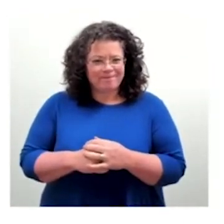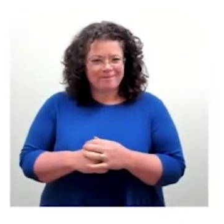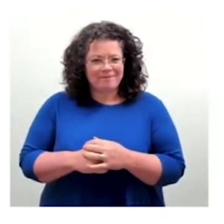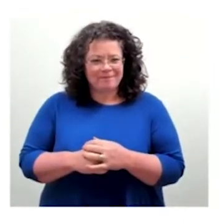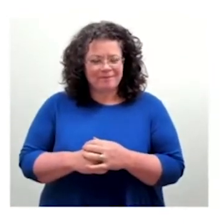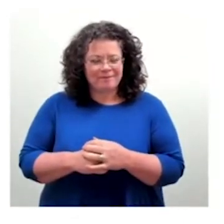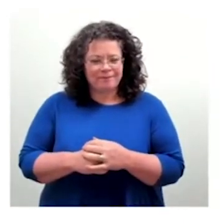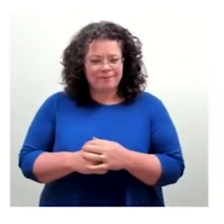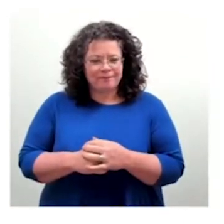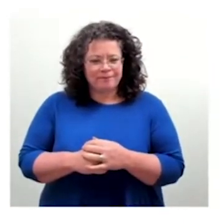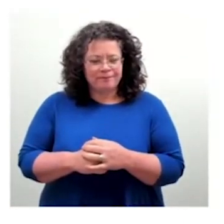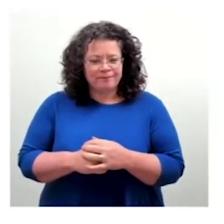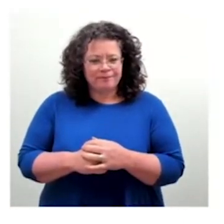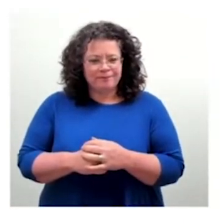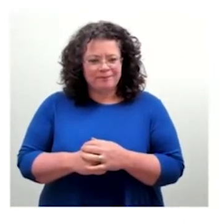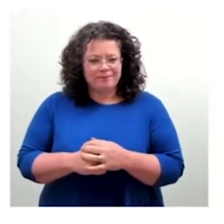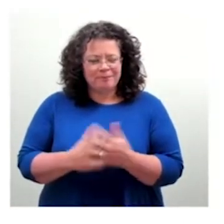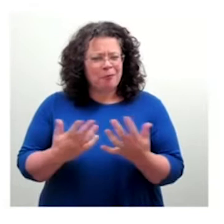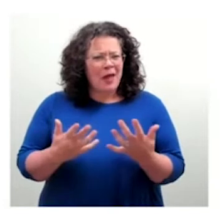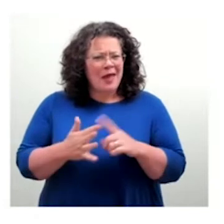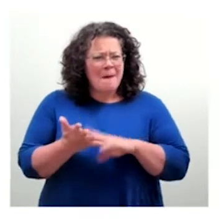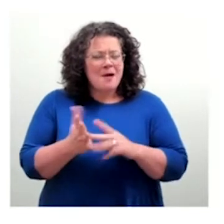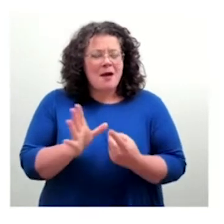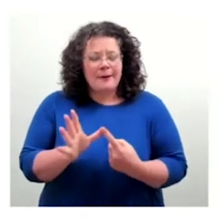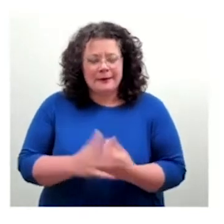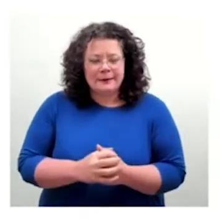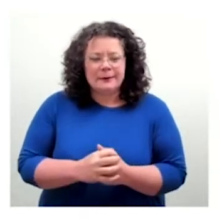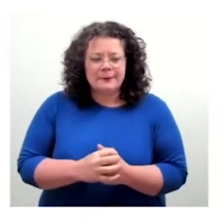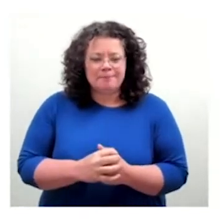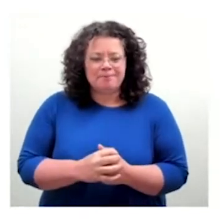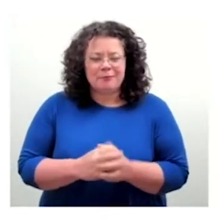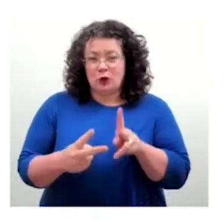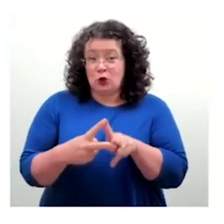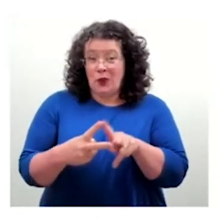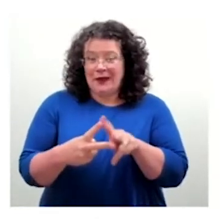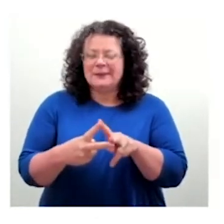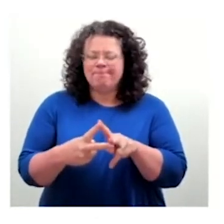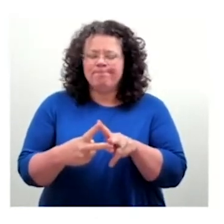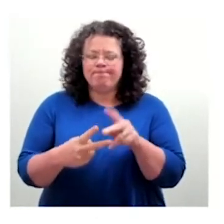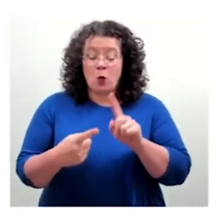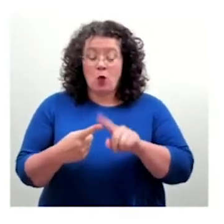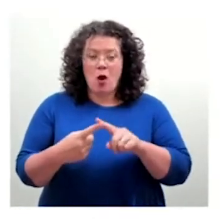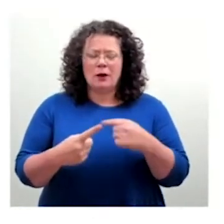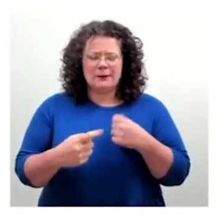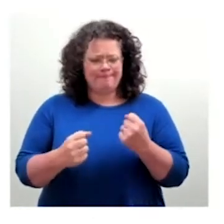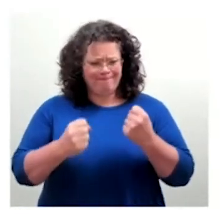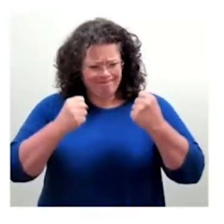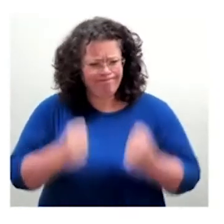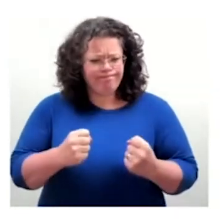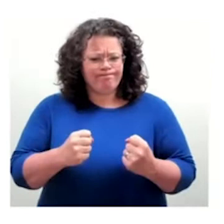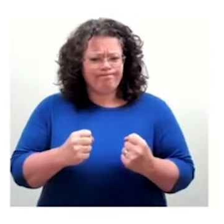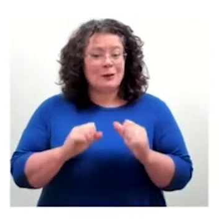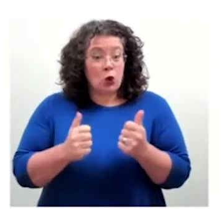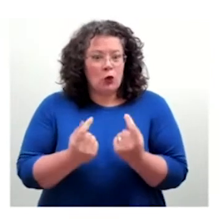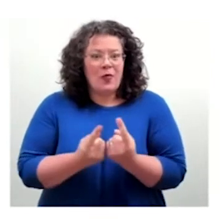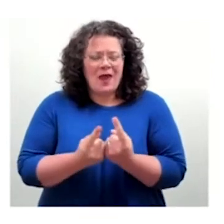you have to be stubborn. And I'm going to tell my mum that because she often says I'm stubborn, and it's definitely a good thing. And I think the second thing is actually that you